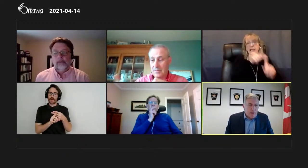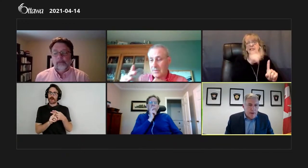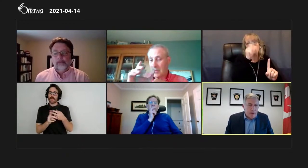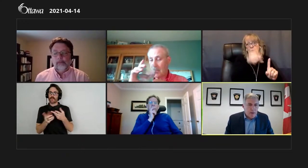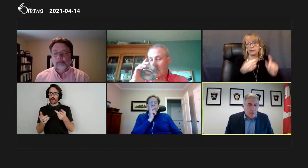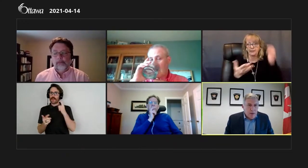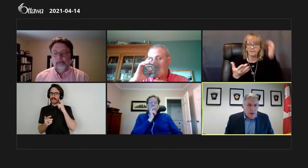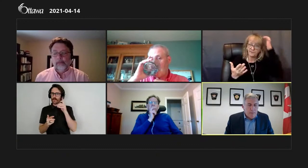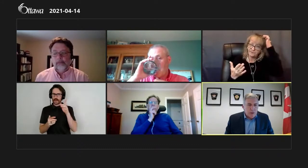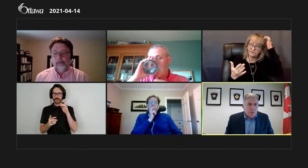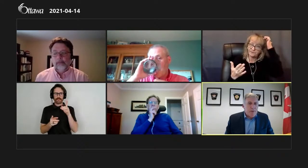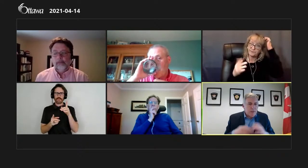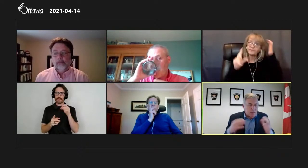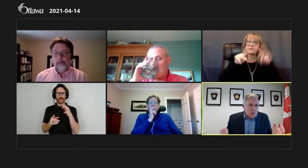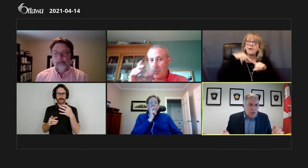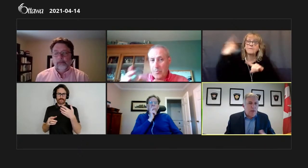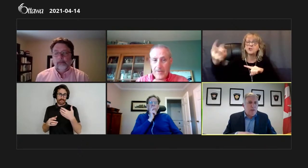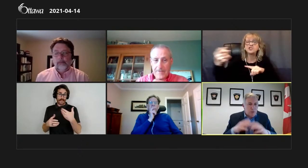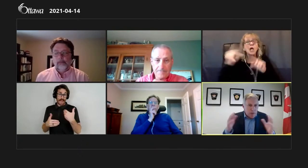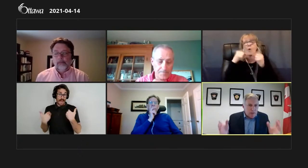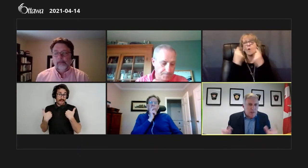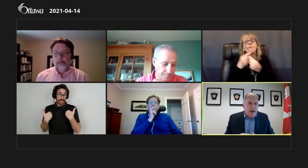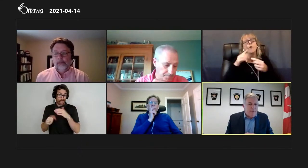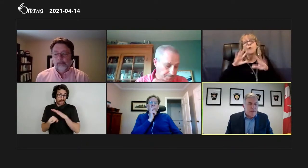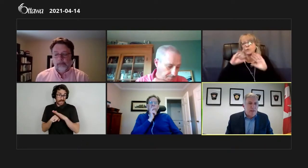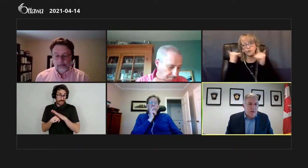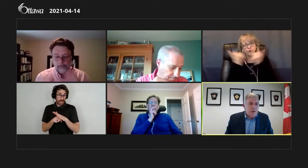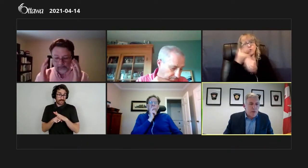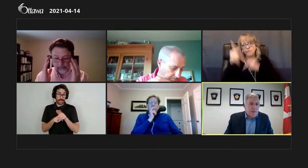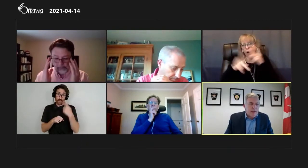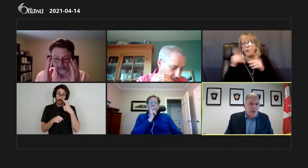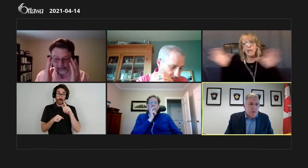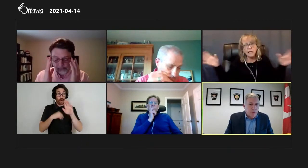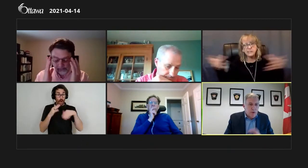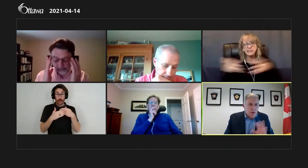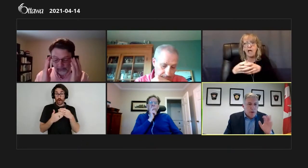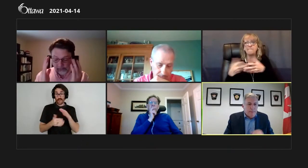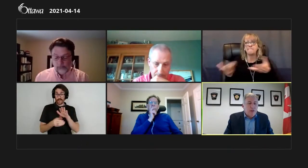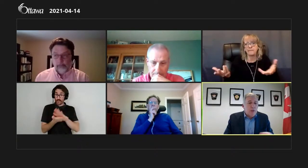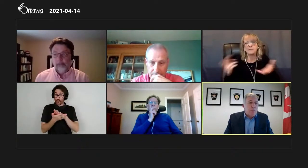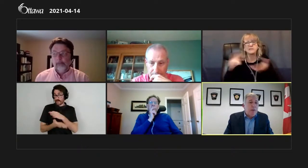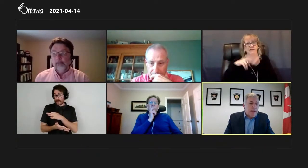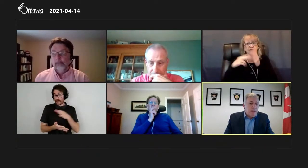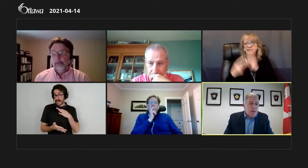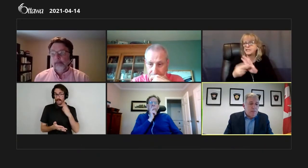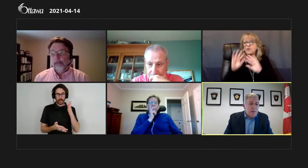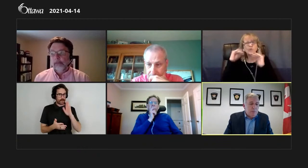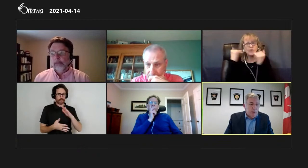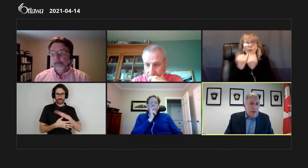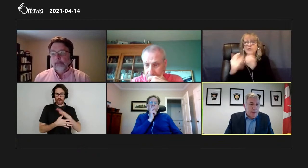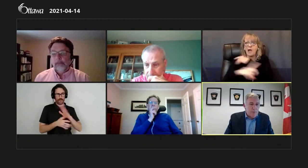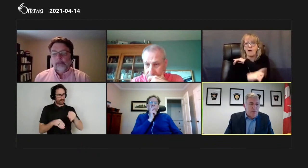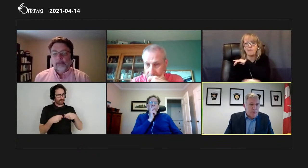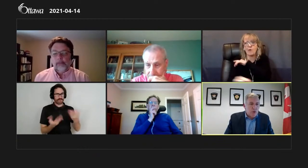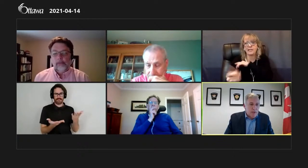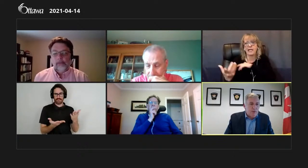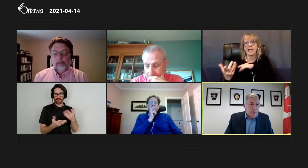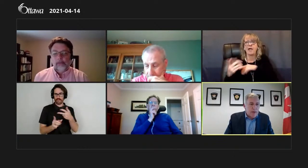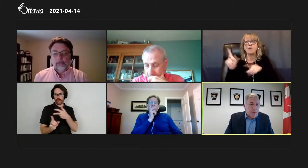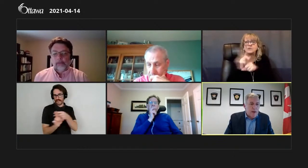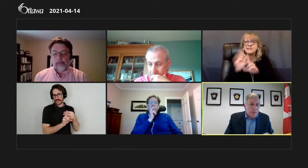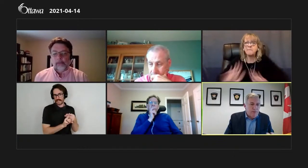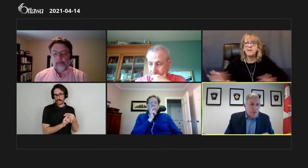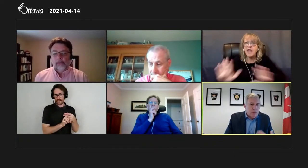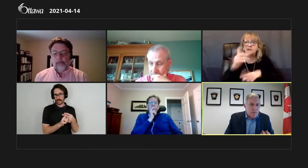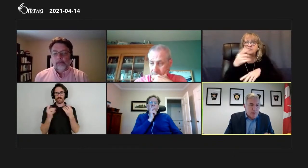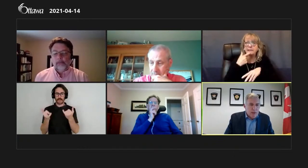be in a better space, including the custodial staff, et cetera. So that's what the planning team has been looking at the provincial level right now,